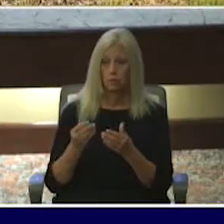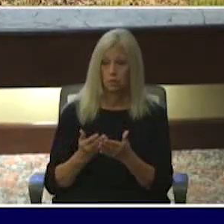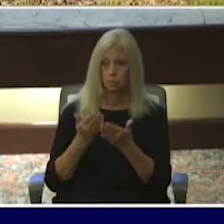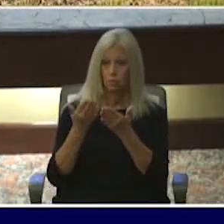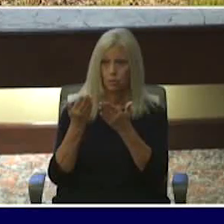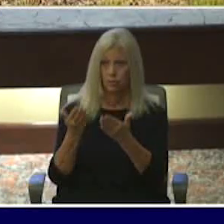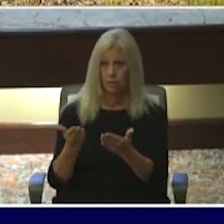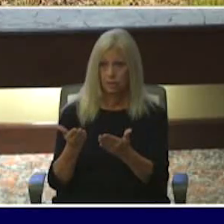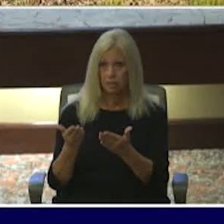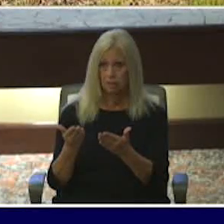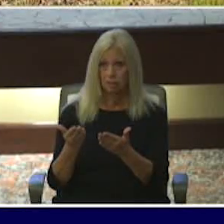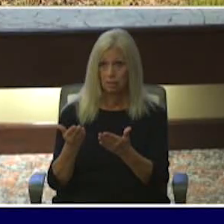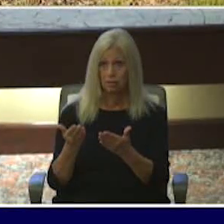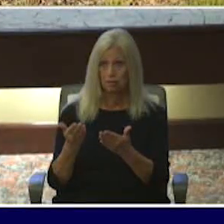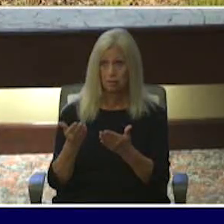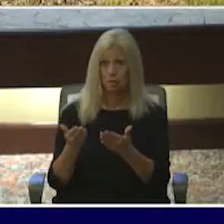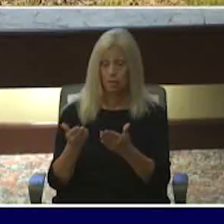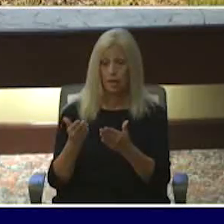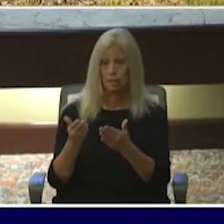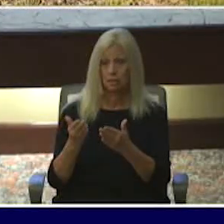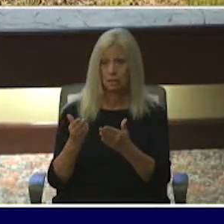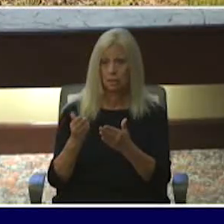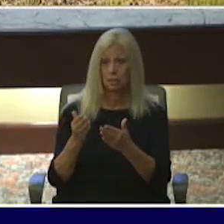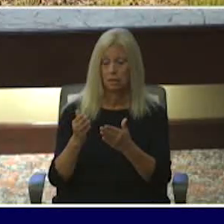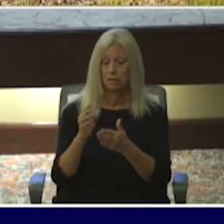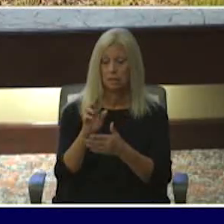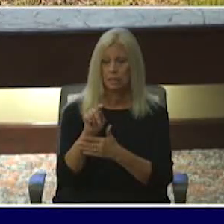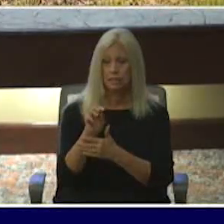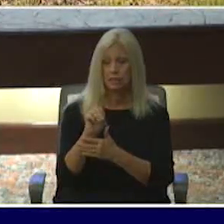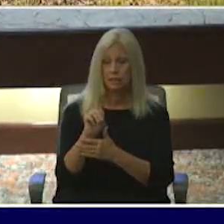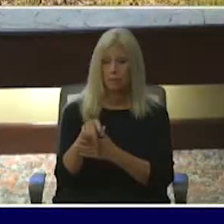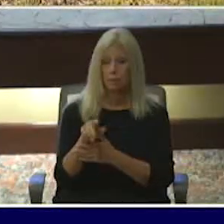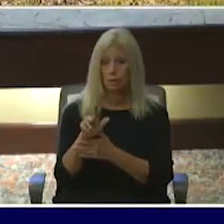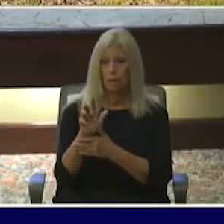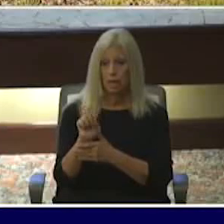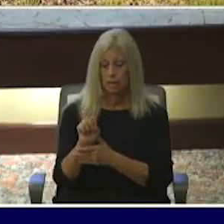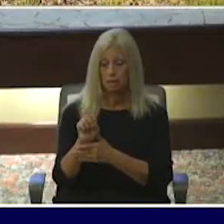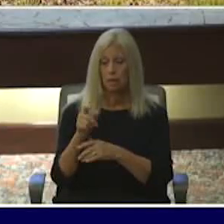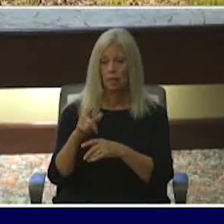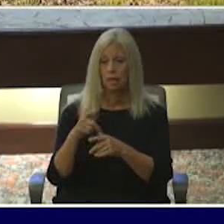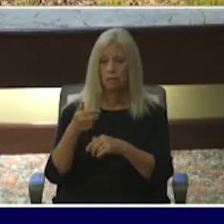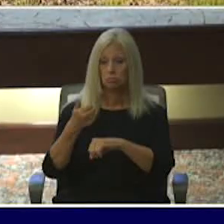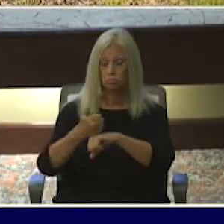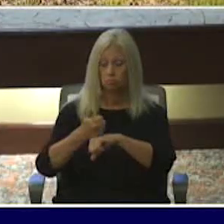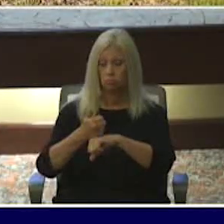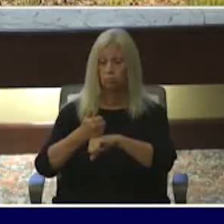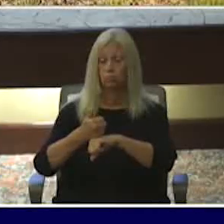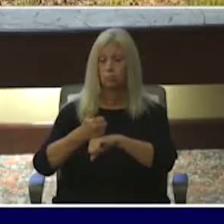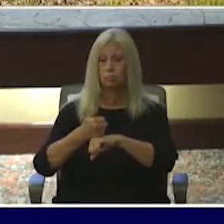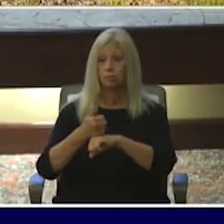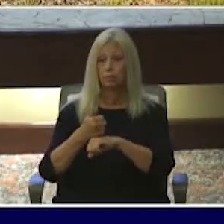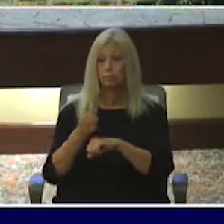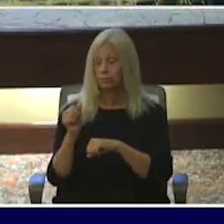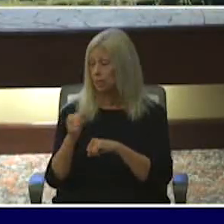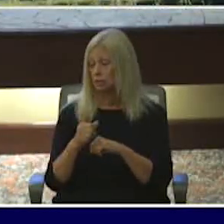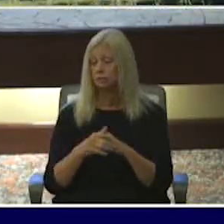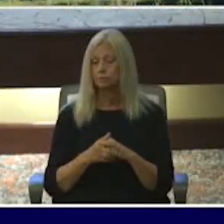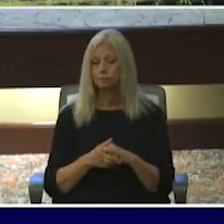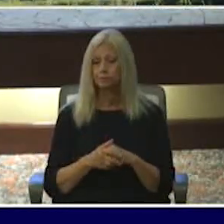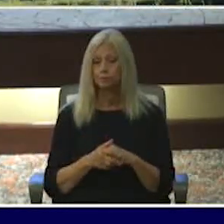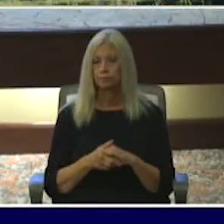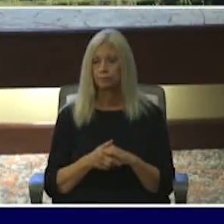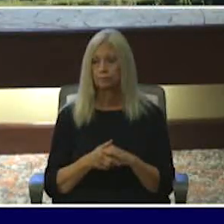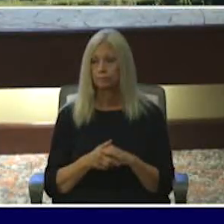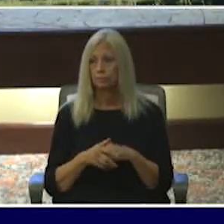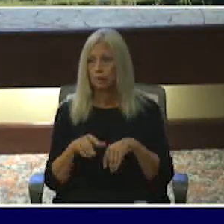applicant the template to use. Yes, sir. They print it out, put it up at their expense. Yep. Okay, sounds cool.